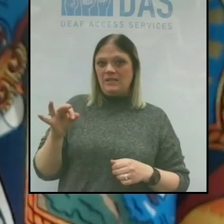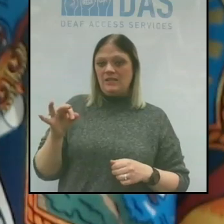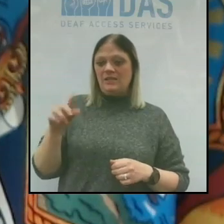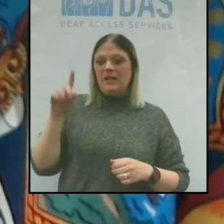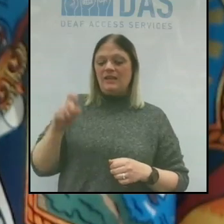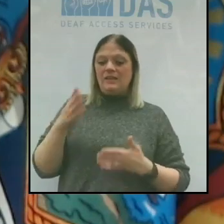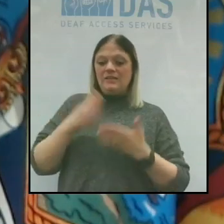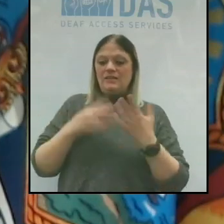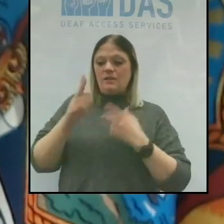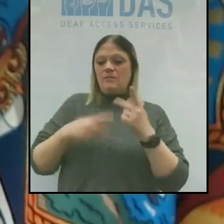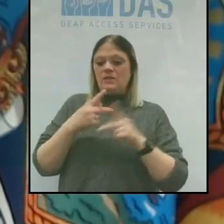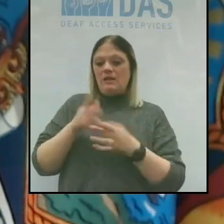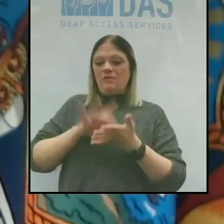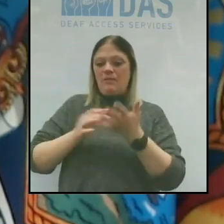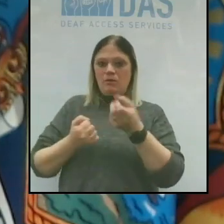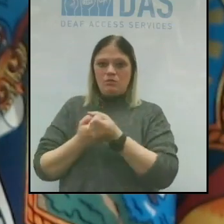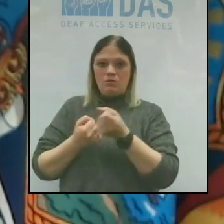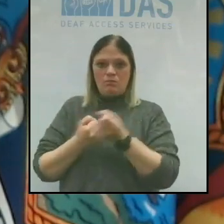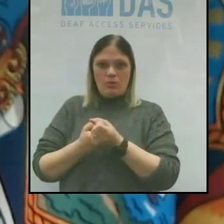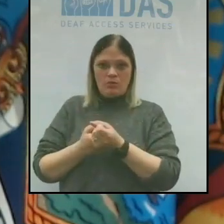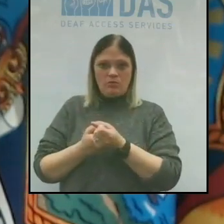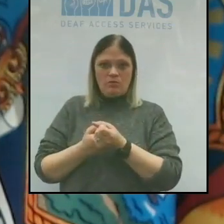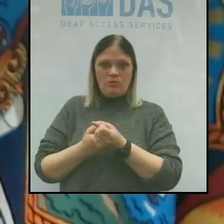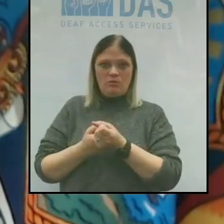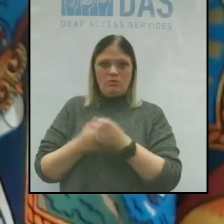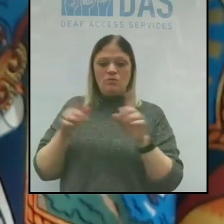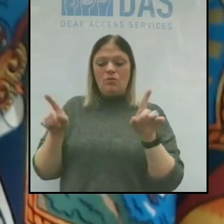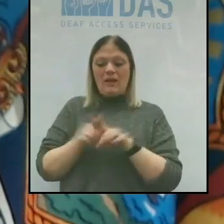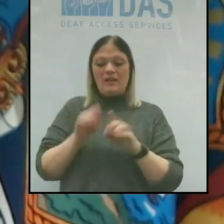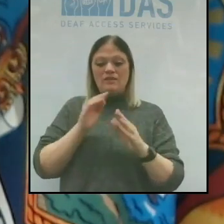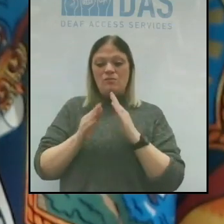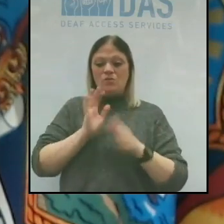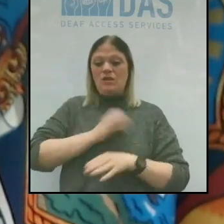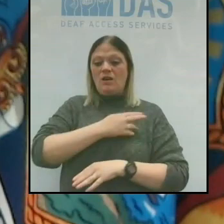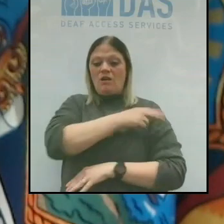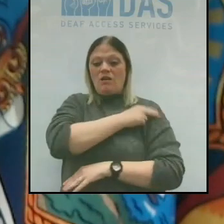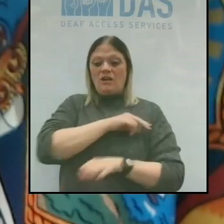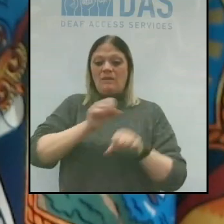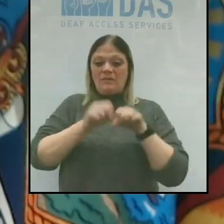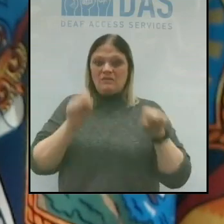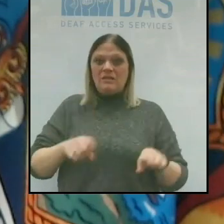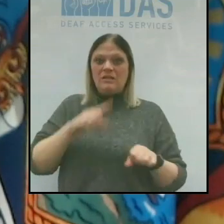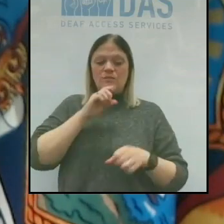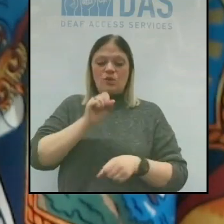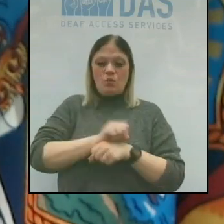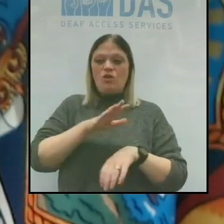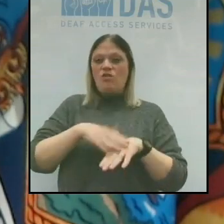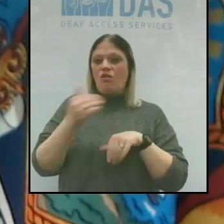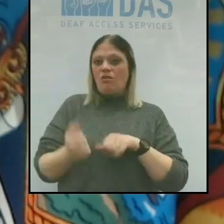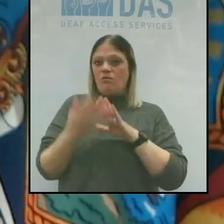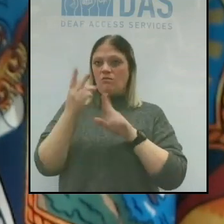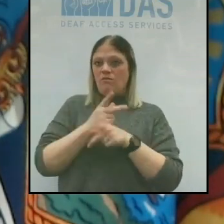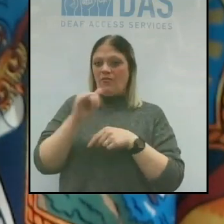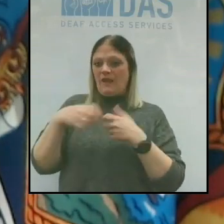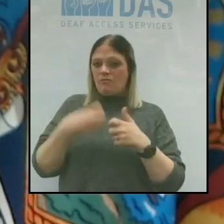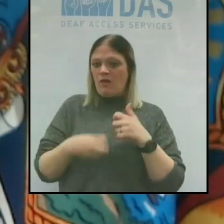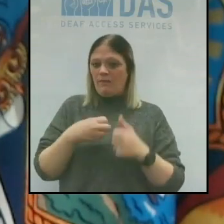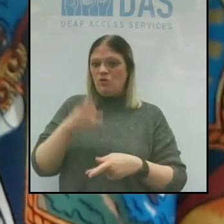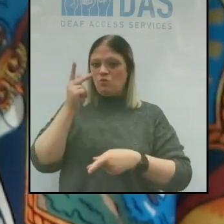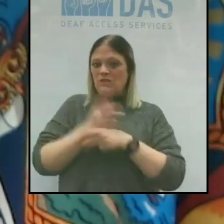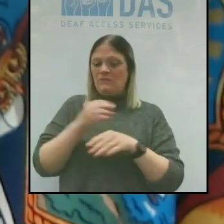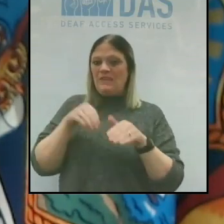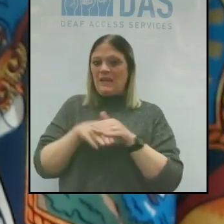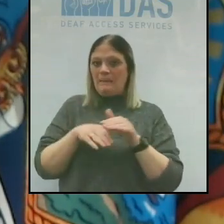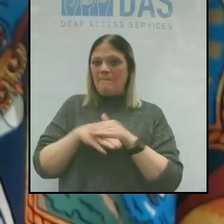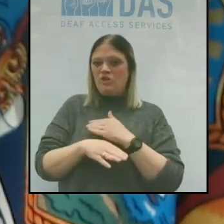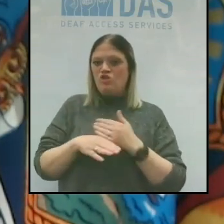type of medical support. So again, as a community, our hospital systems are really working on addressing that problem, again, to keep the